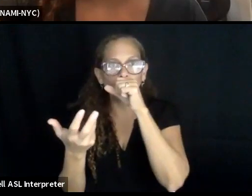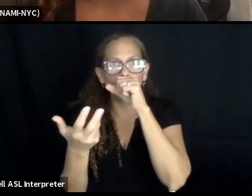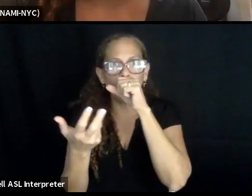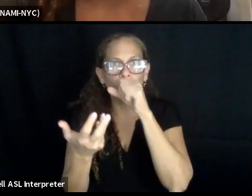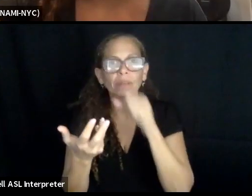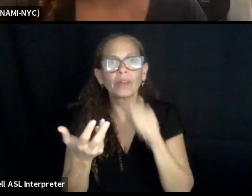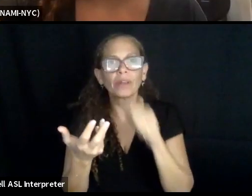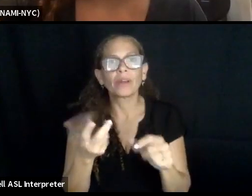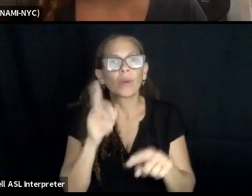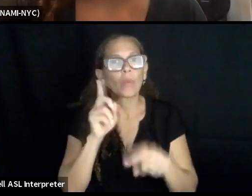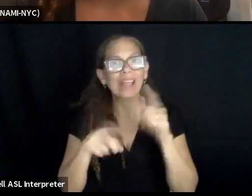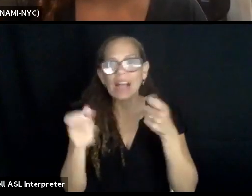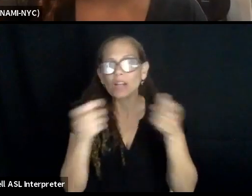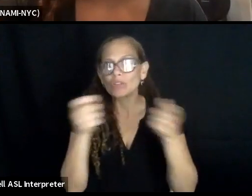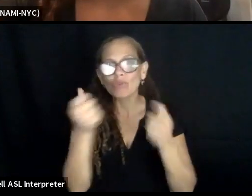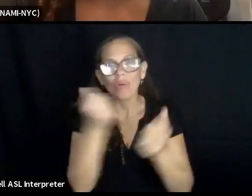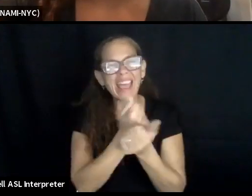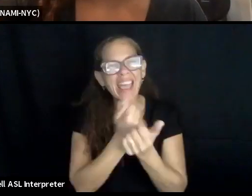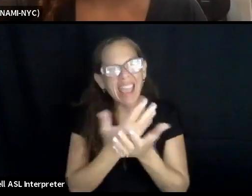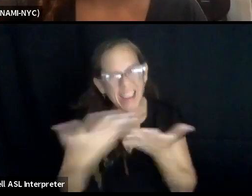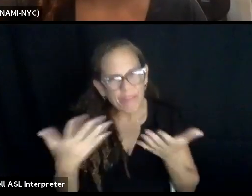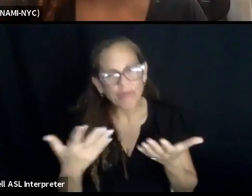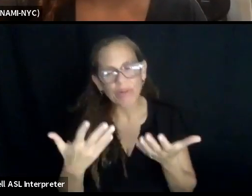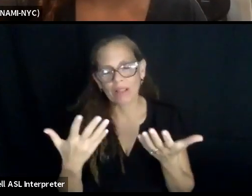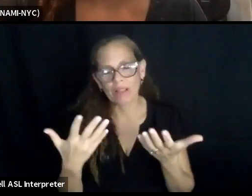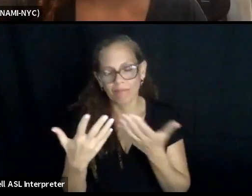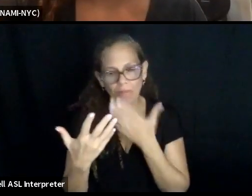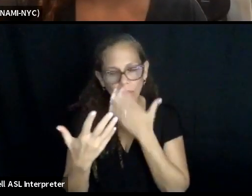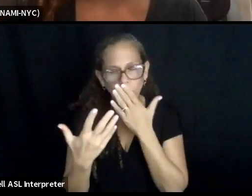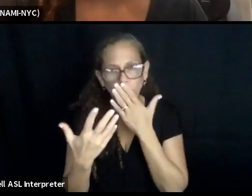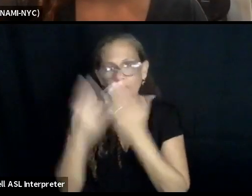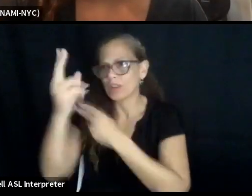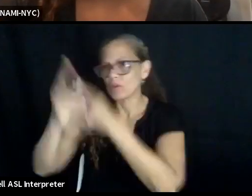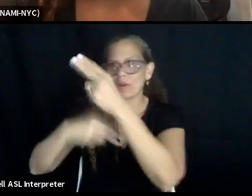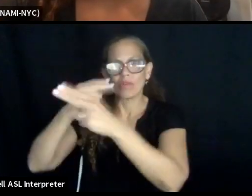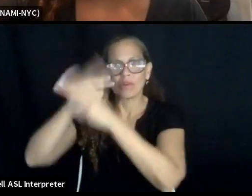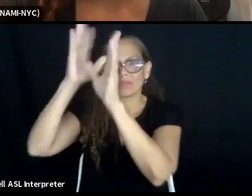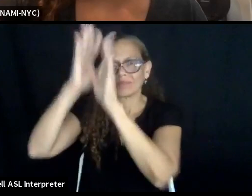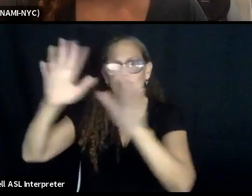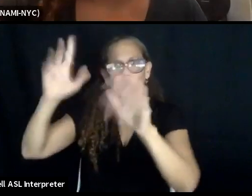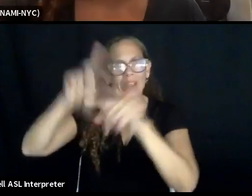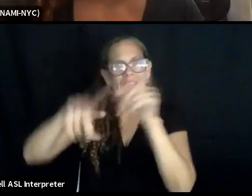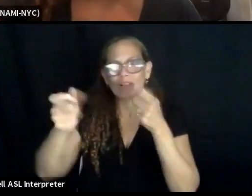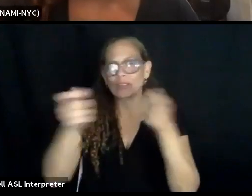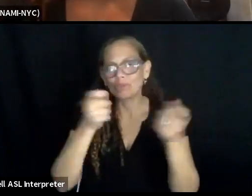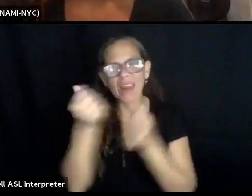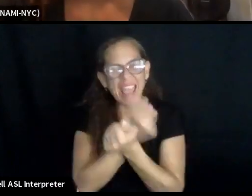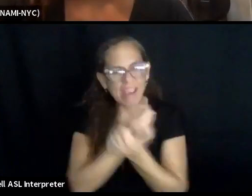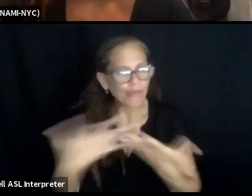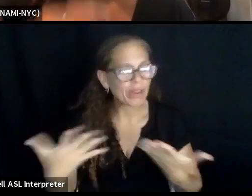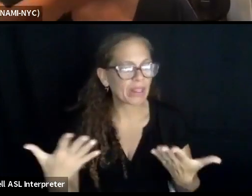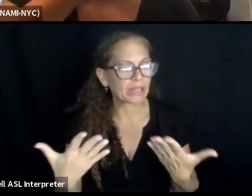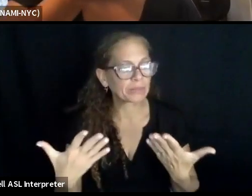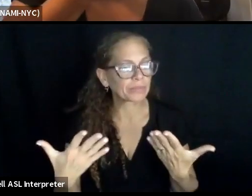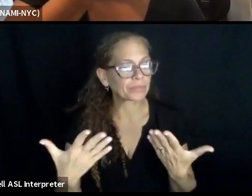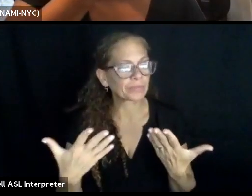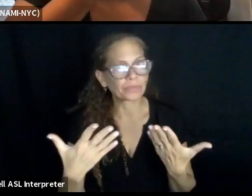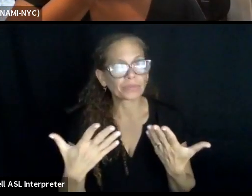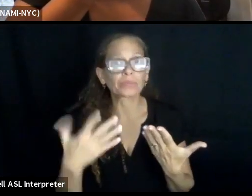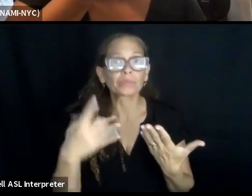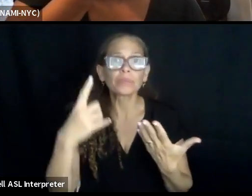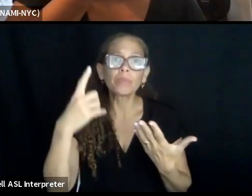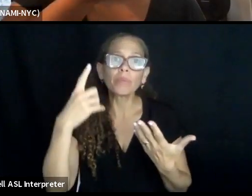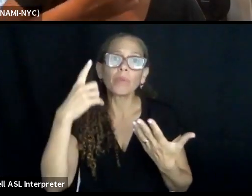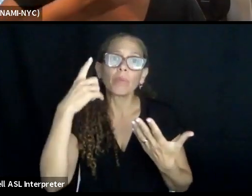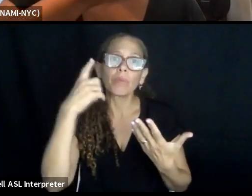cannot control every little piece of the puzzle of the universe. And so I think that, yes, thinking things through